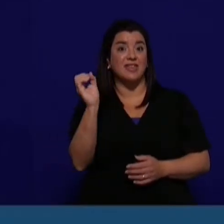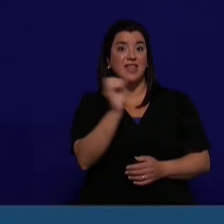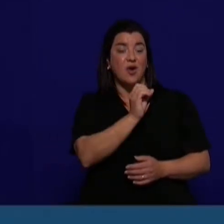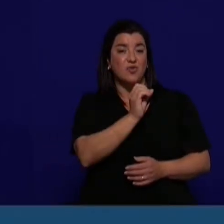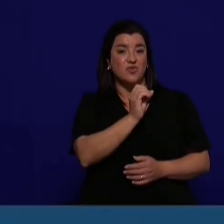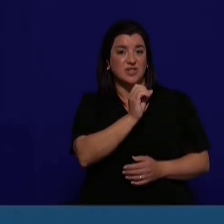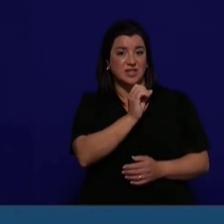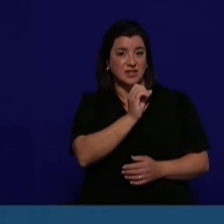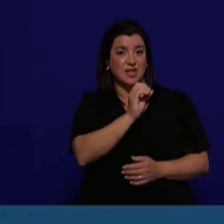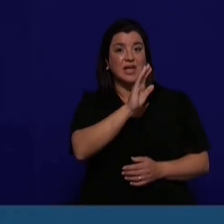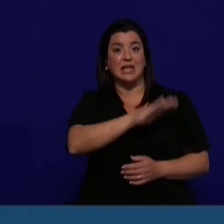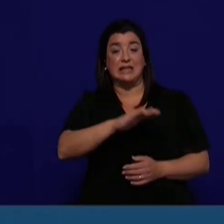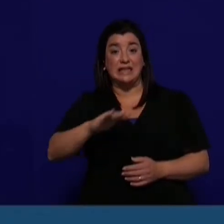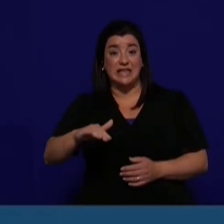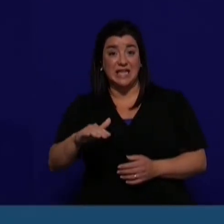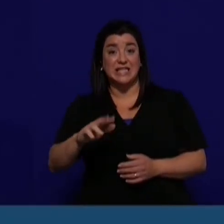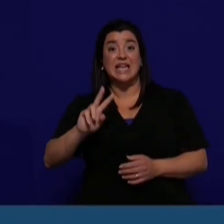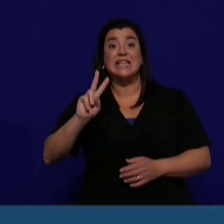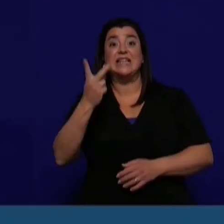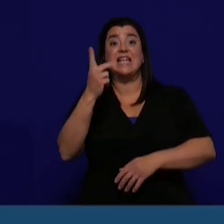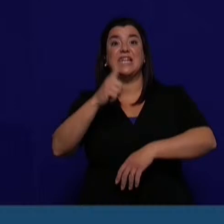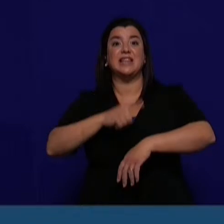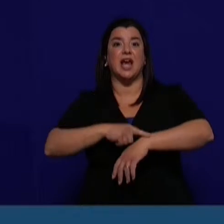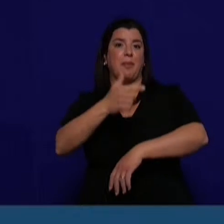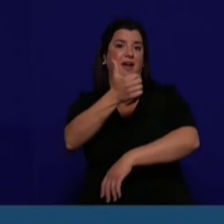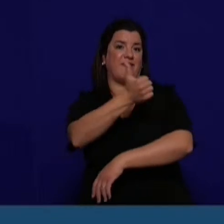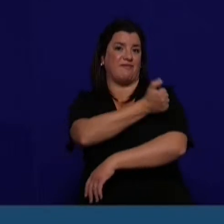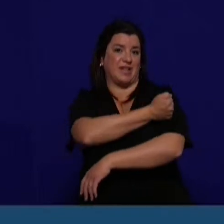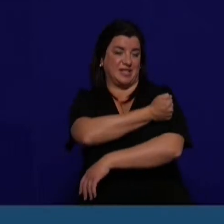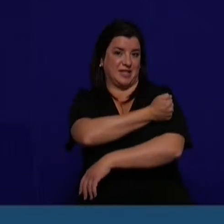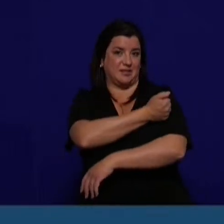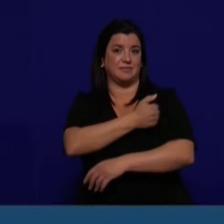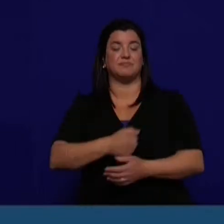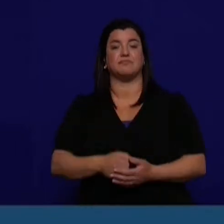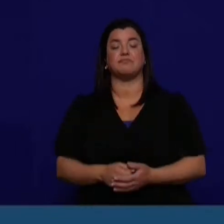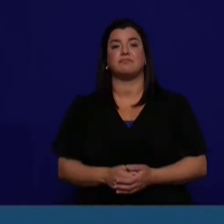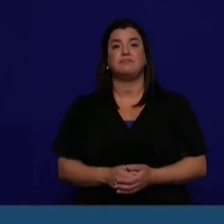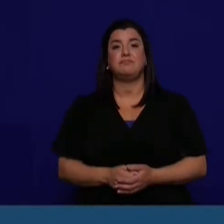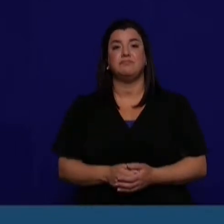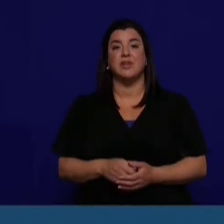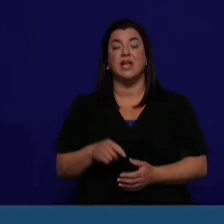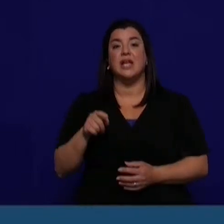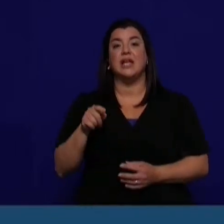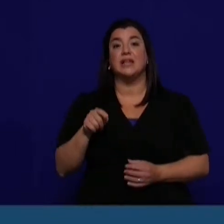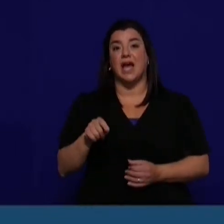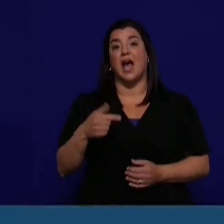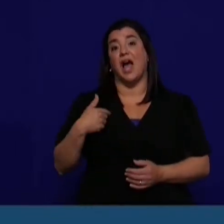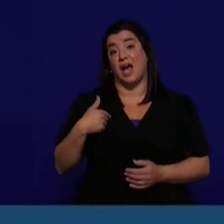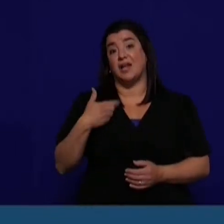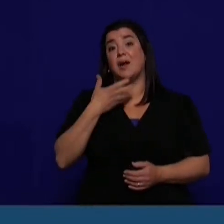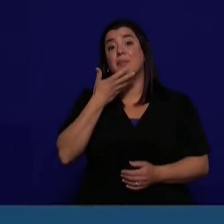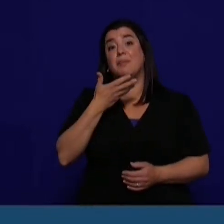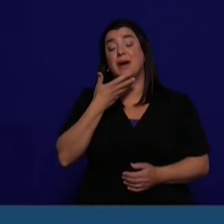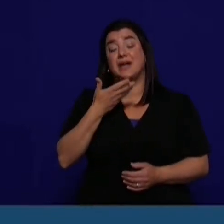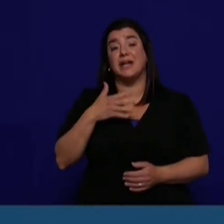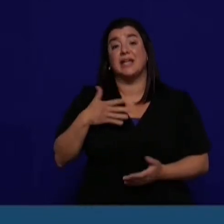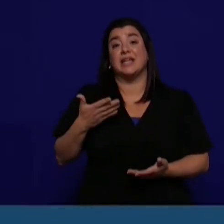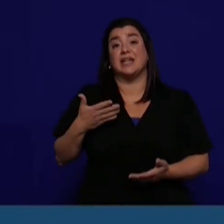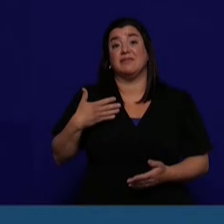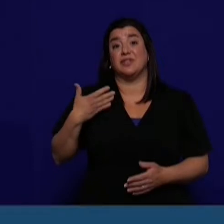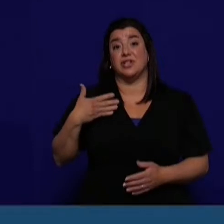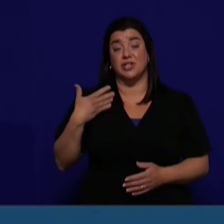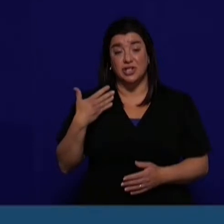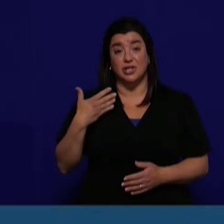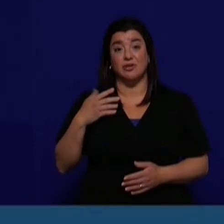65,205 persuni li diġà ħadu żewġ tilqimiet li dawn huwa dak il-rakkomandazzjonijiet li joħorġu skont